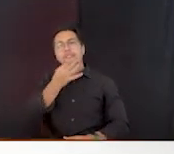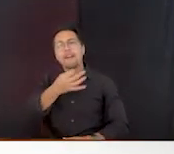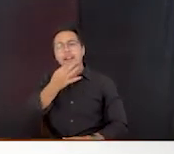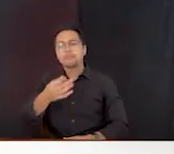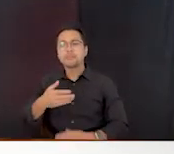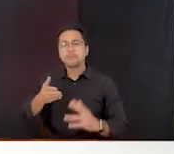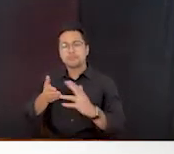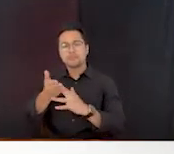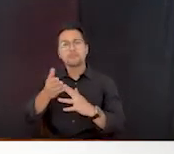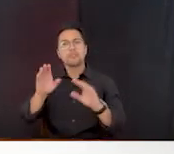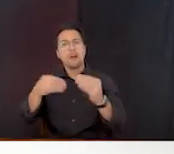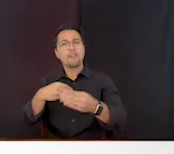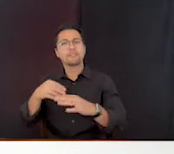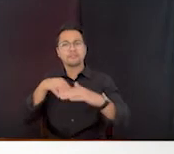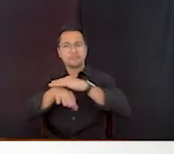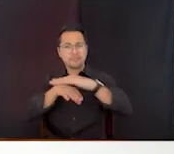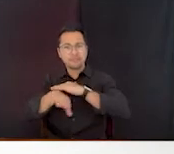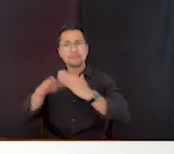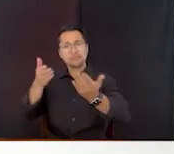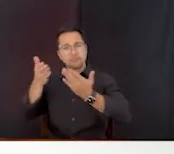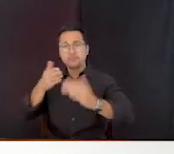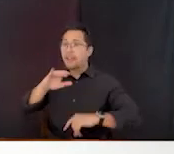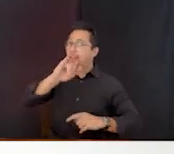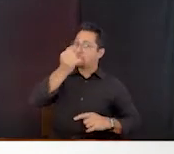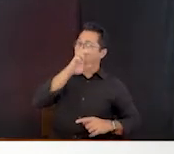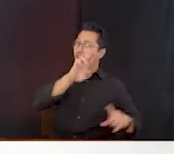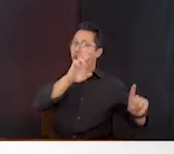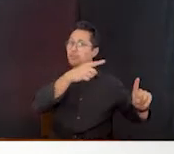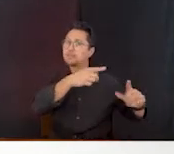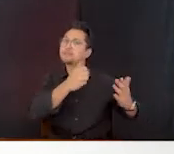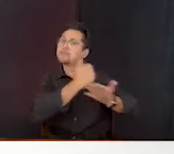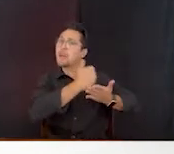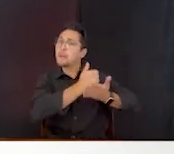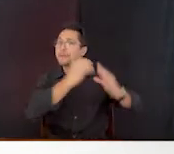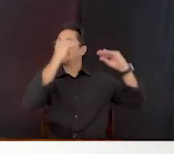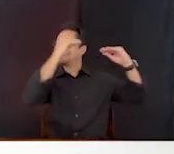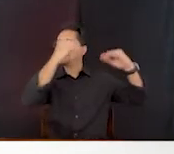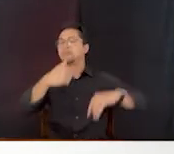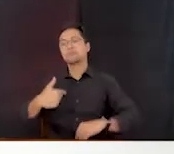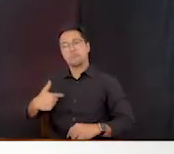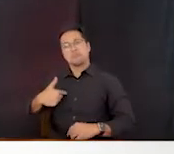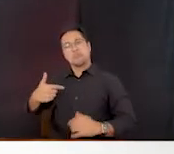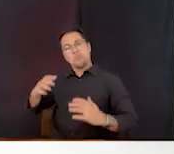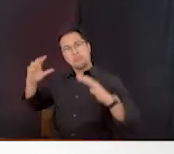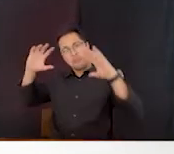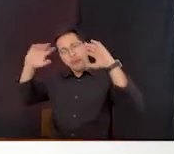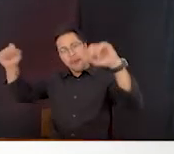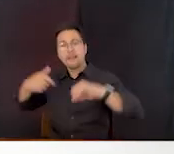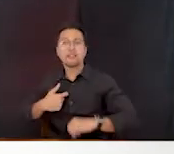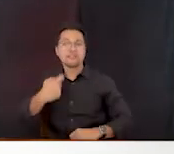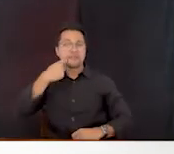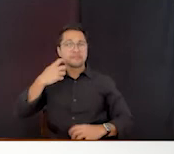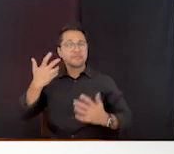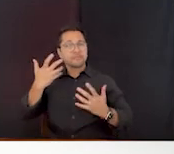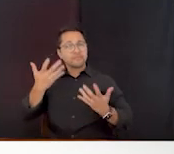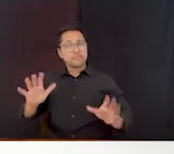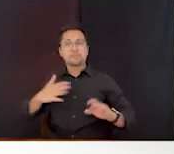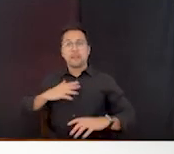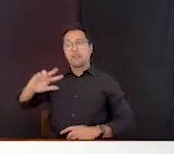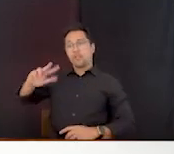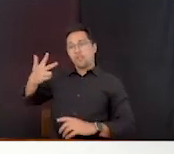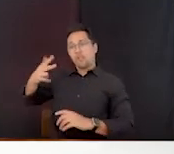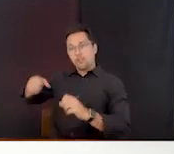herself. Thank you, Tyler. My name is Carly Fulcher. I'm the president of the University of Choice Initiative. I first got involved